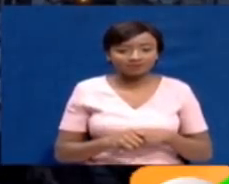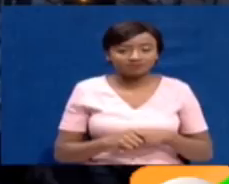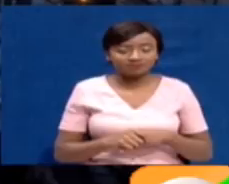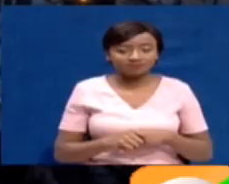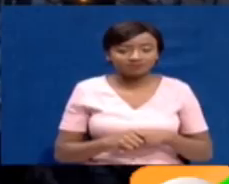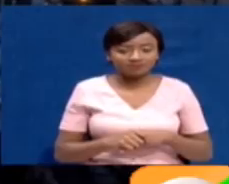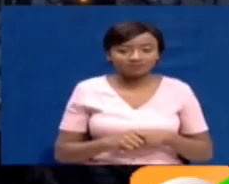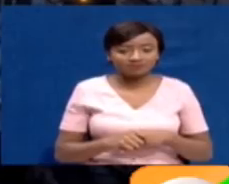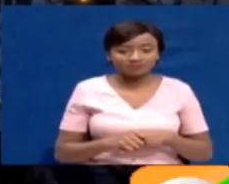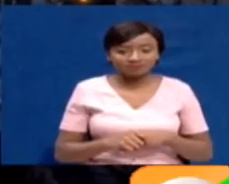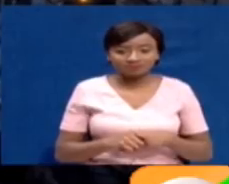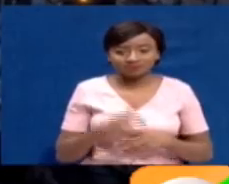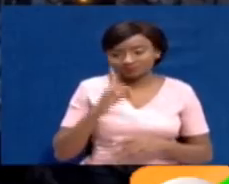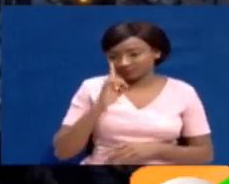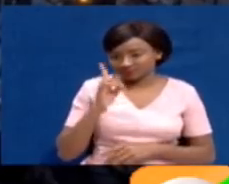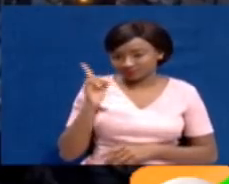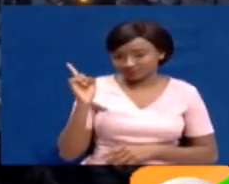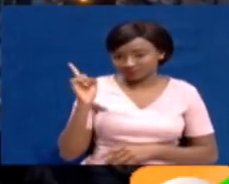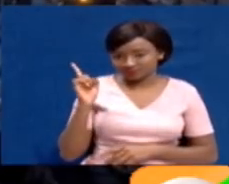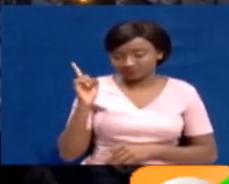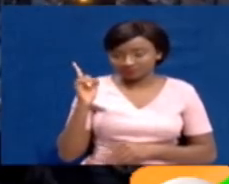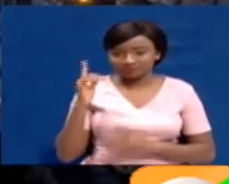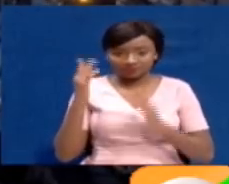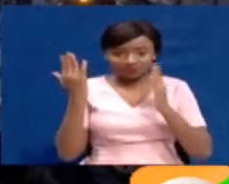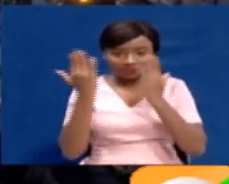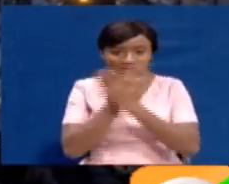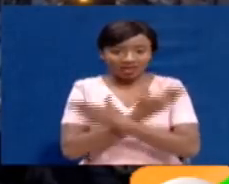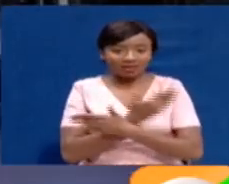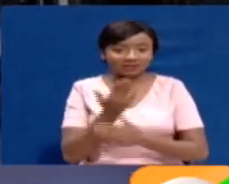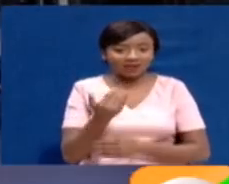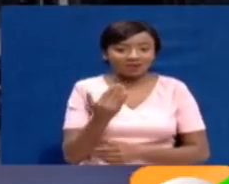Darkness is slowly gripping in.